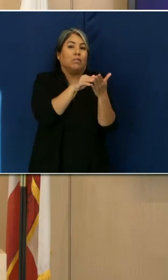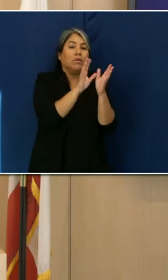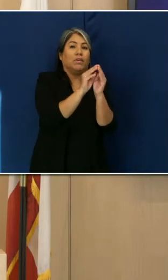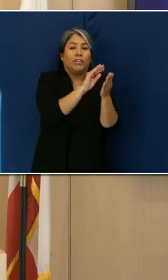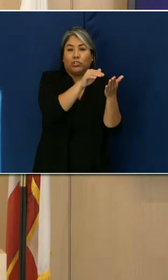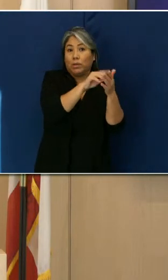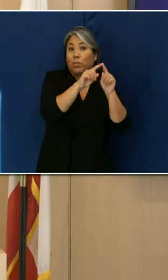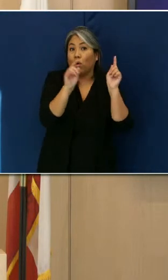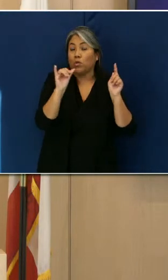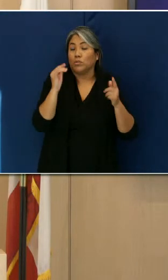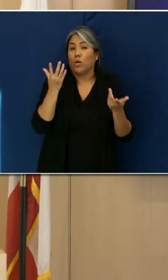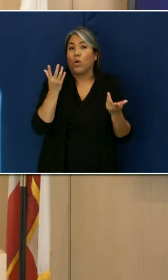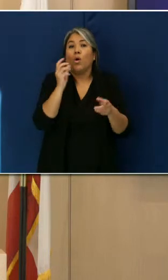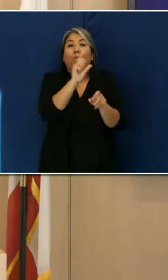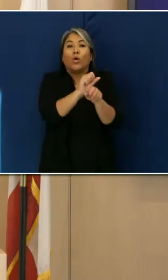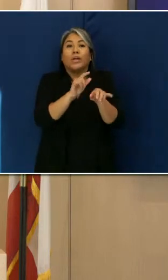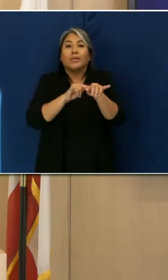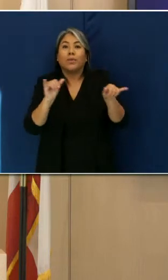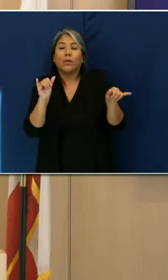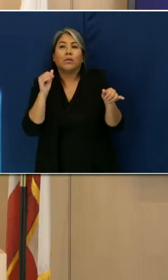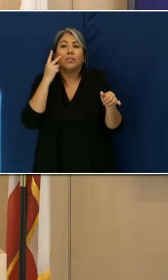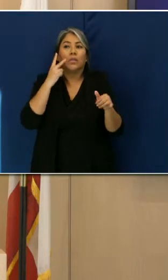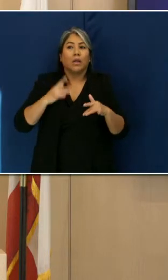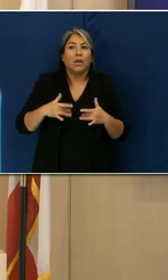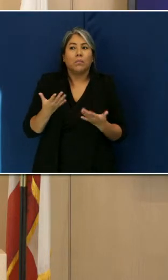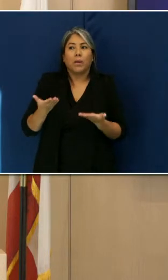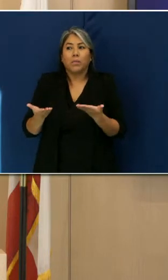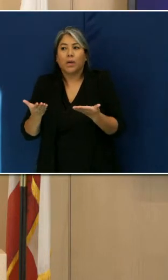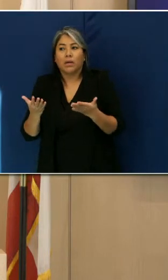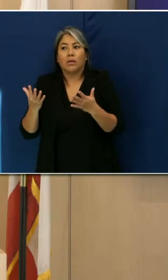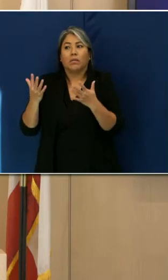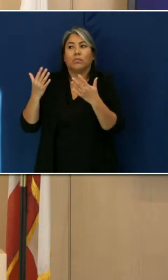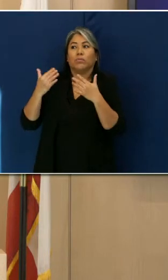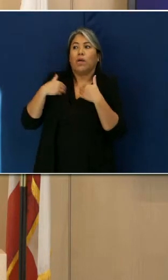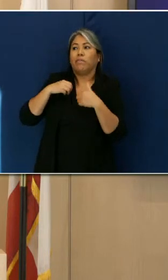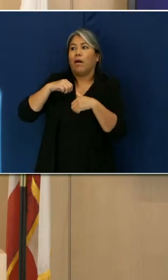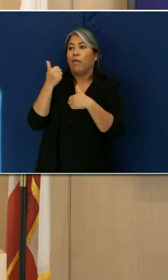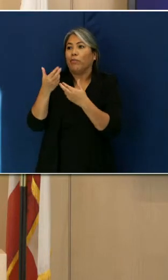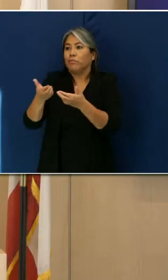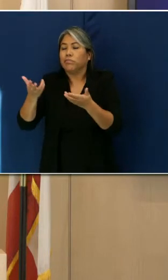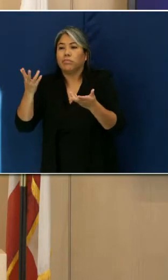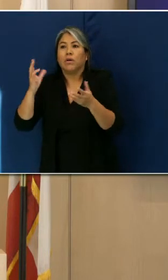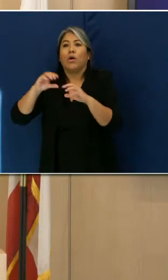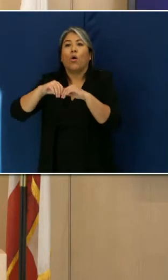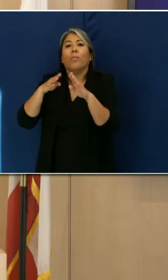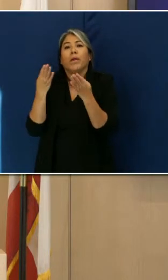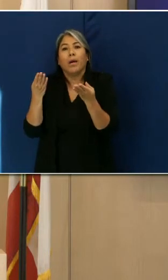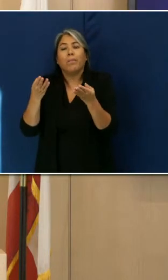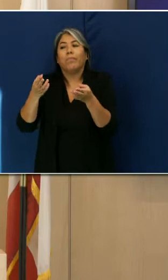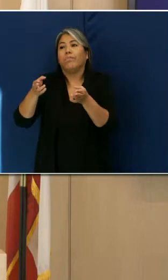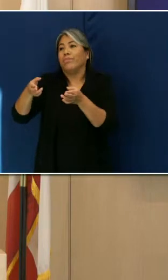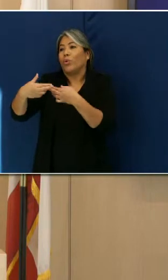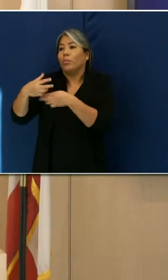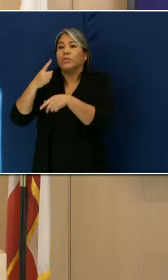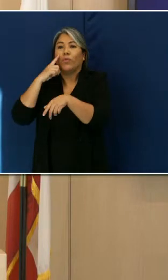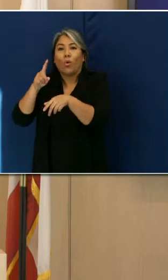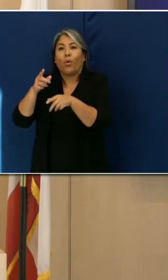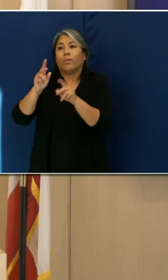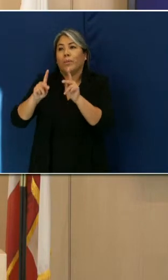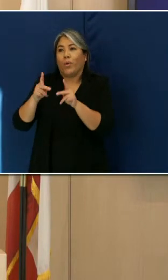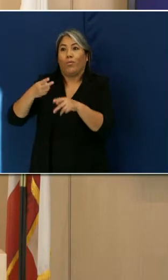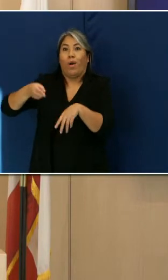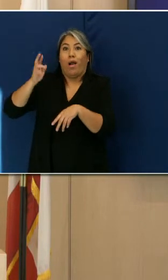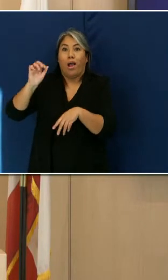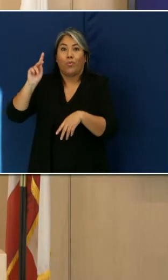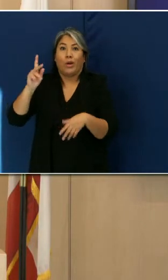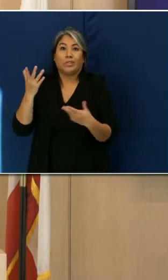we are simultaneously working to see what avenues or paths may be available to open up rooms for individuals who may be at higher risk. So we continue